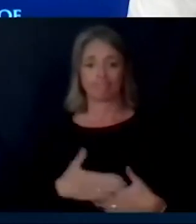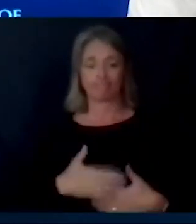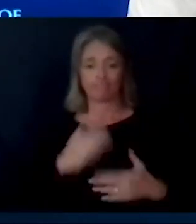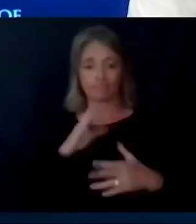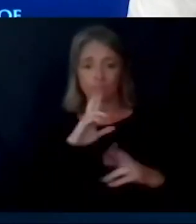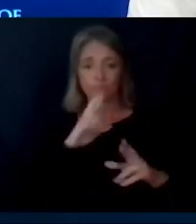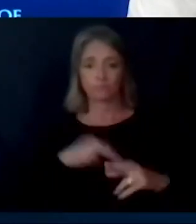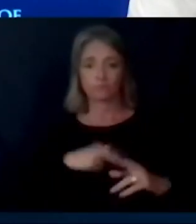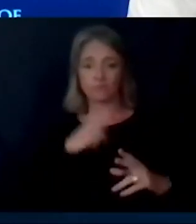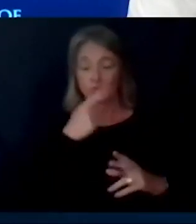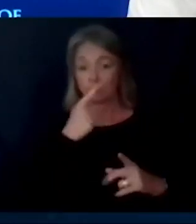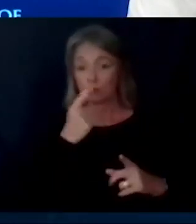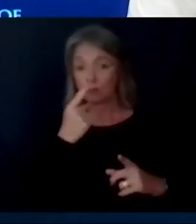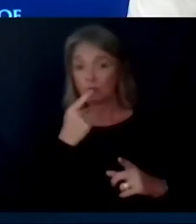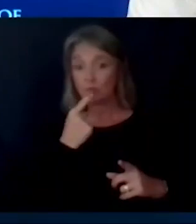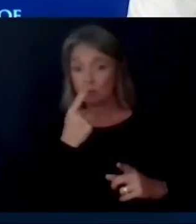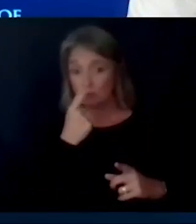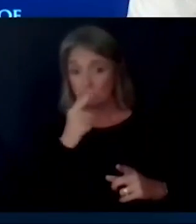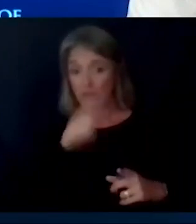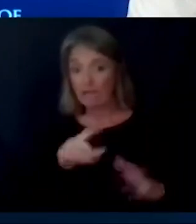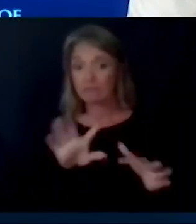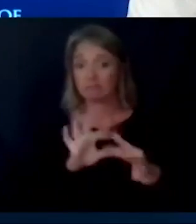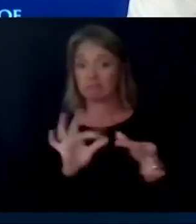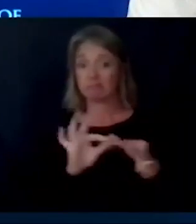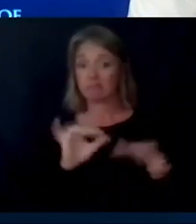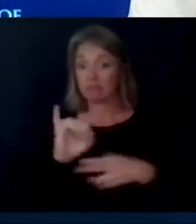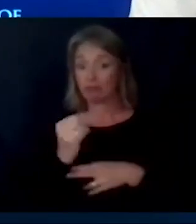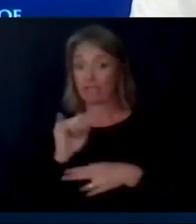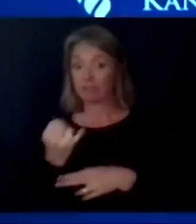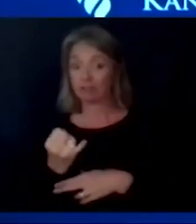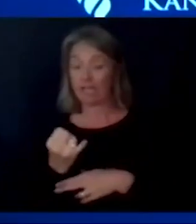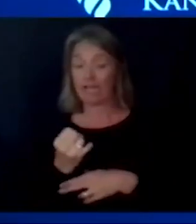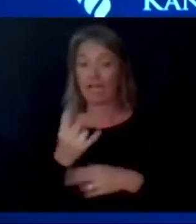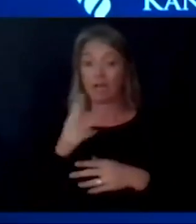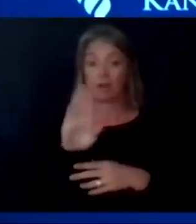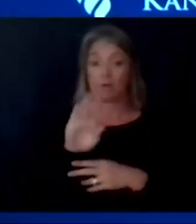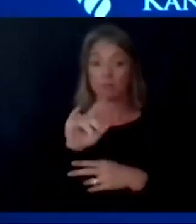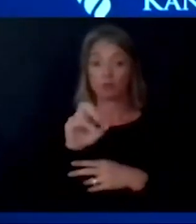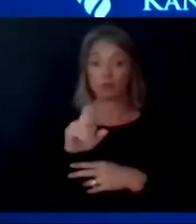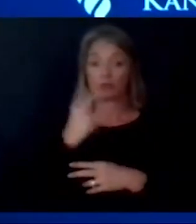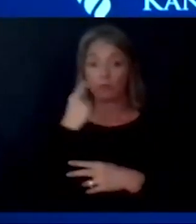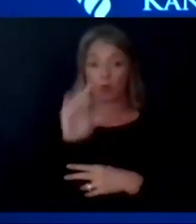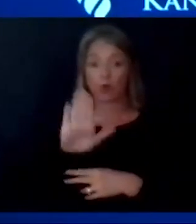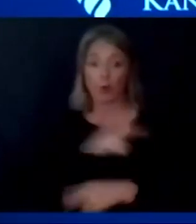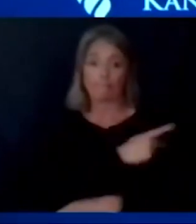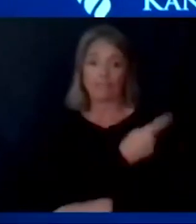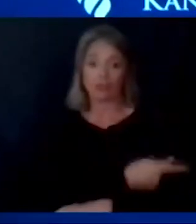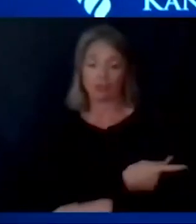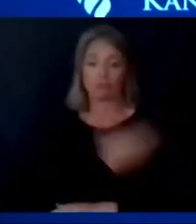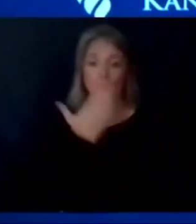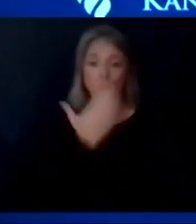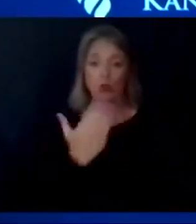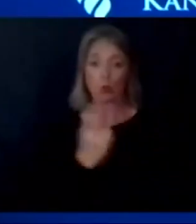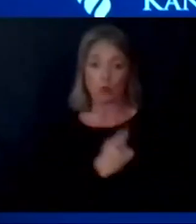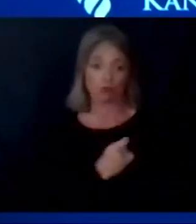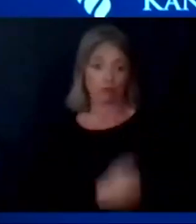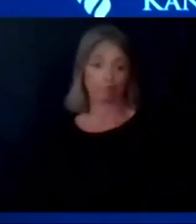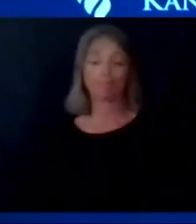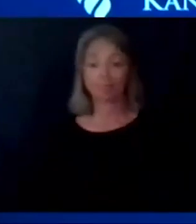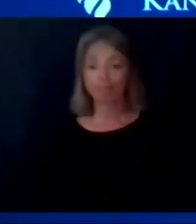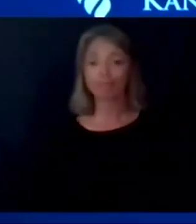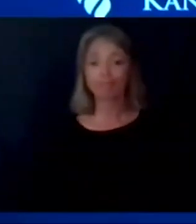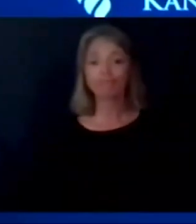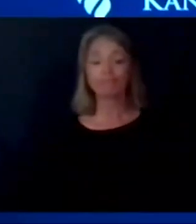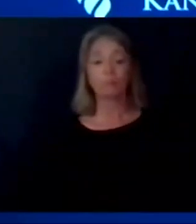recommending the J&J booster for your patients? Yeah, so great question. So the evidence, yes, I